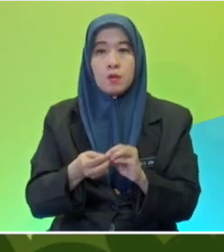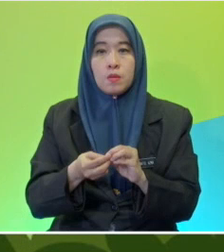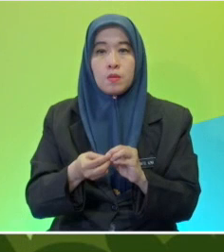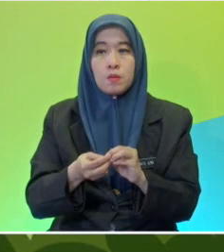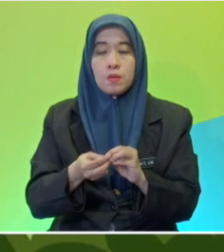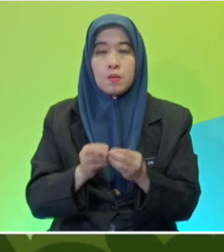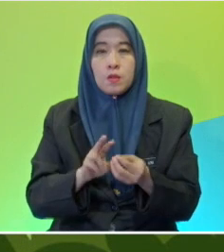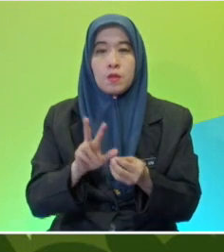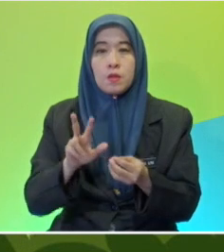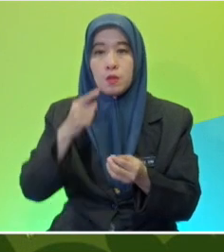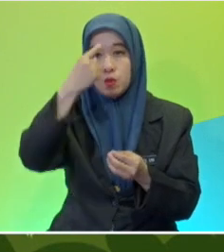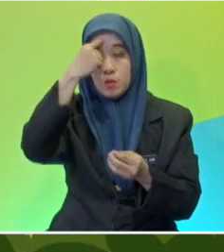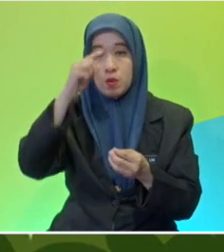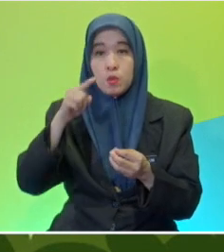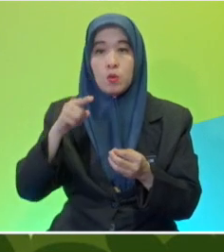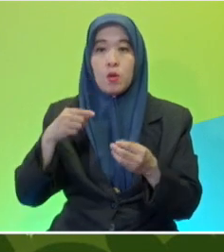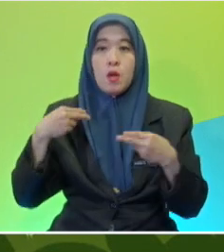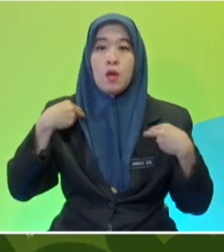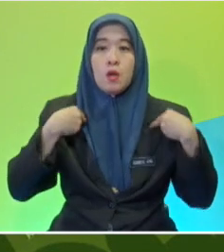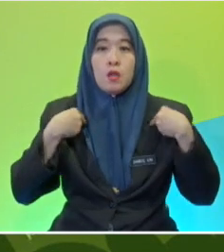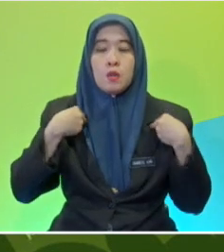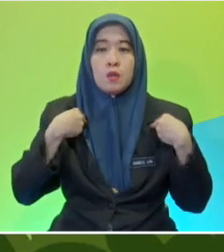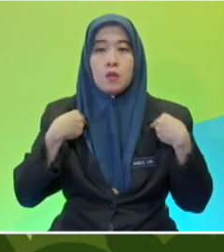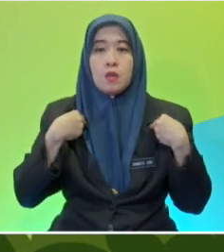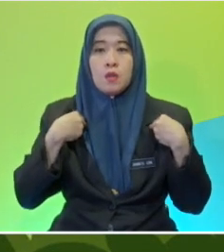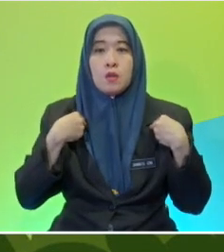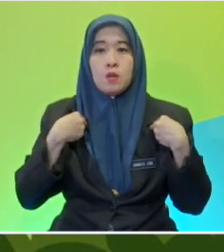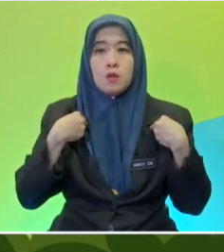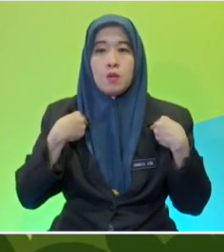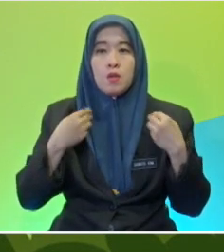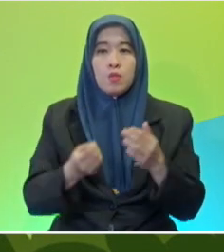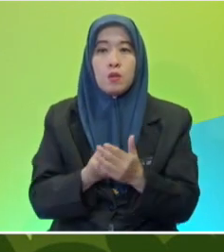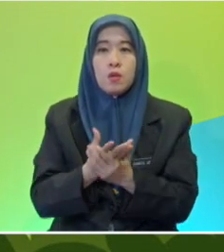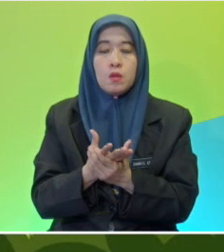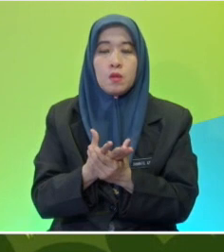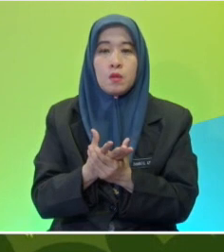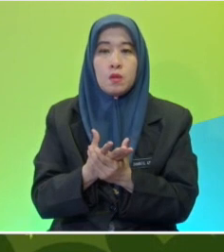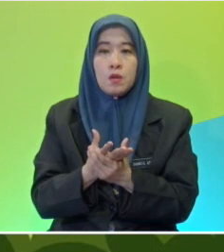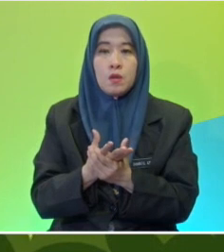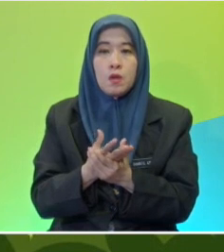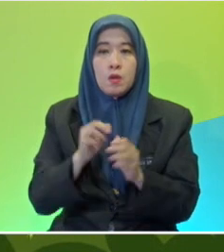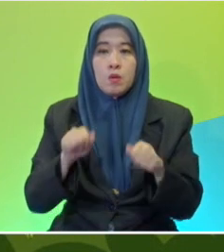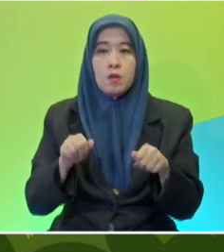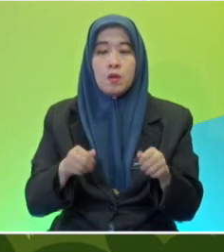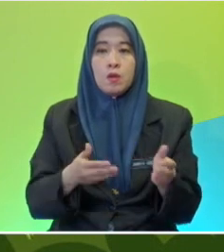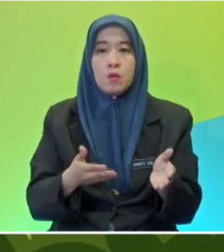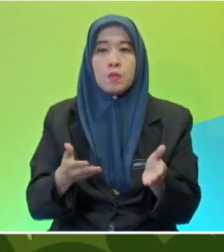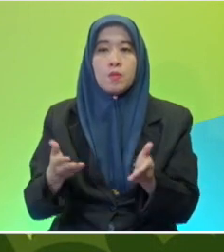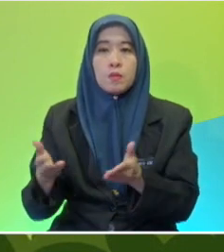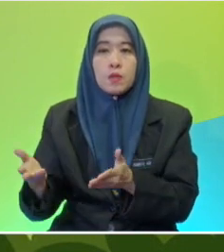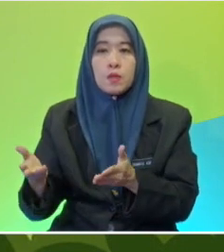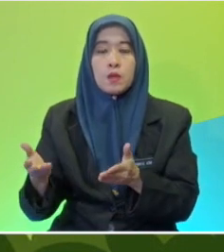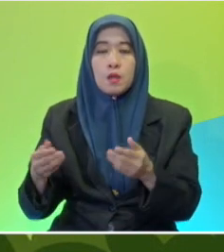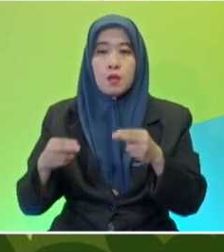for animals, or actually for animals, the plants provide a place for them to stay, or in other words,